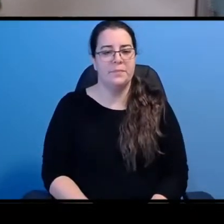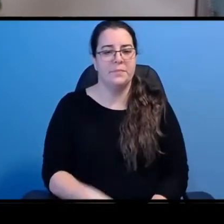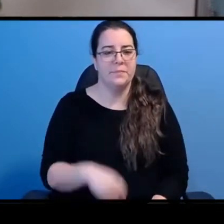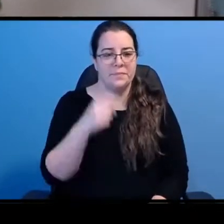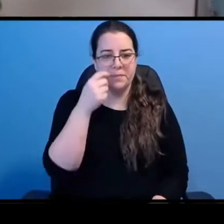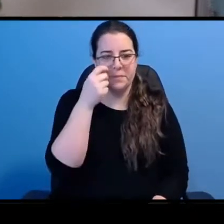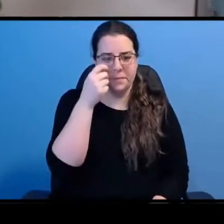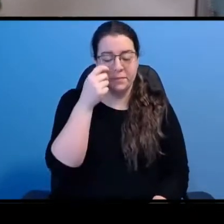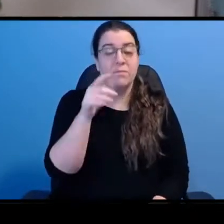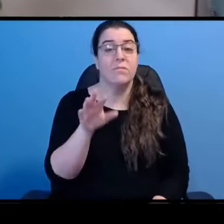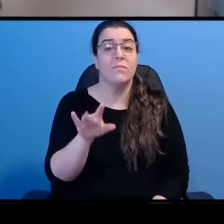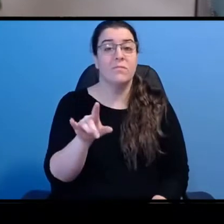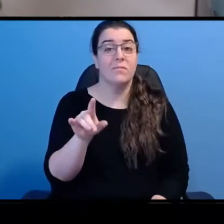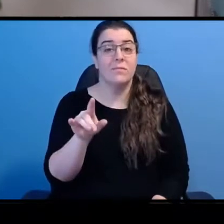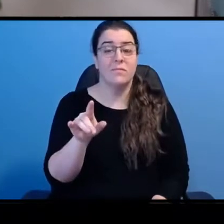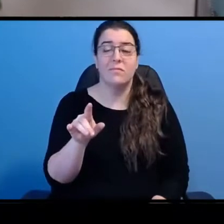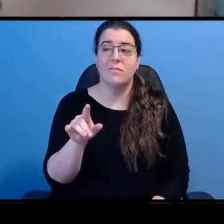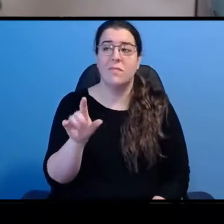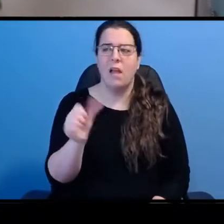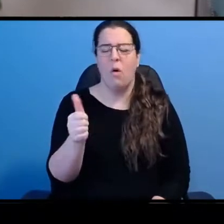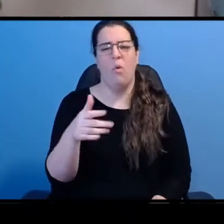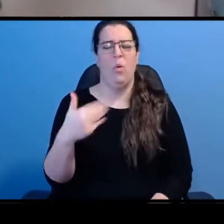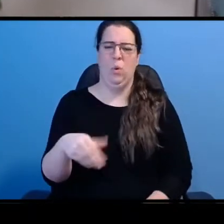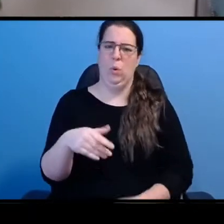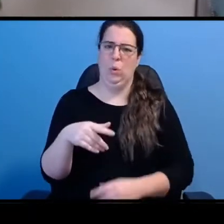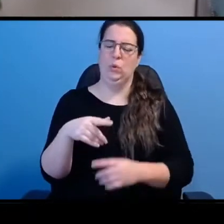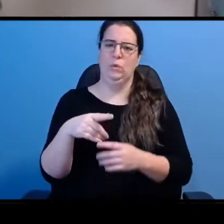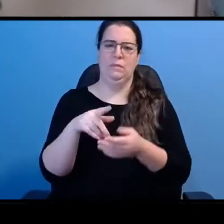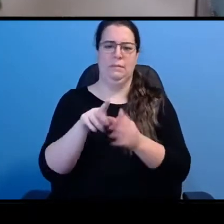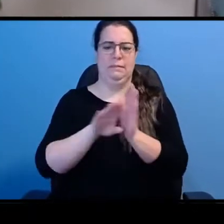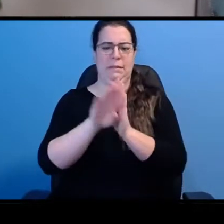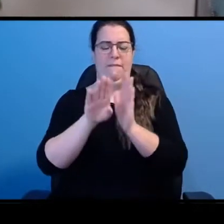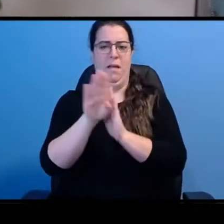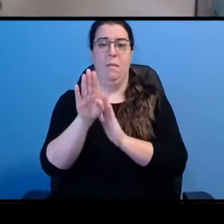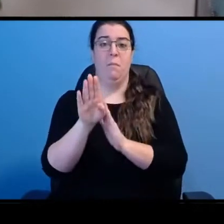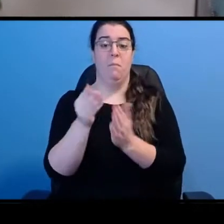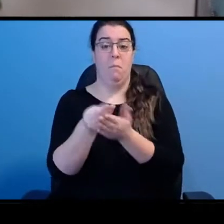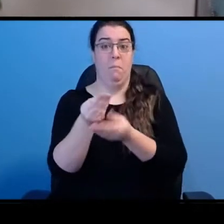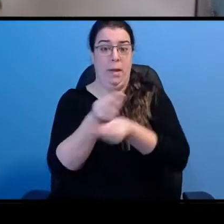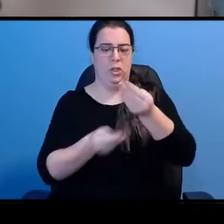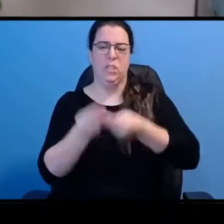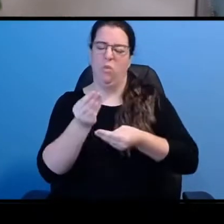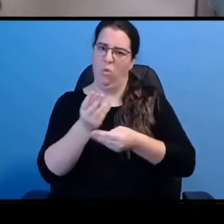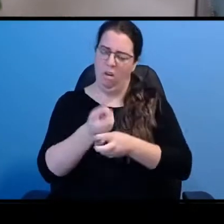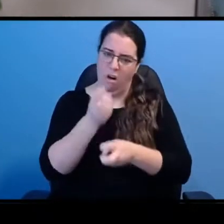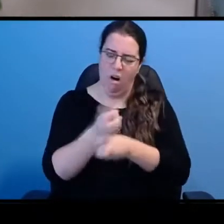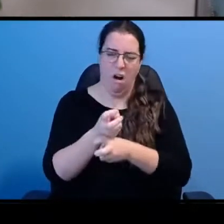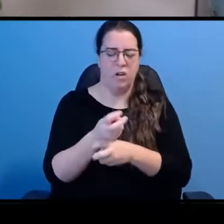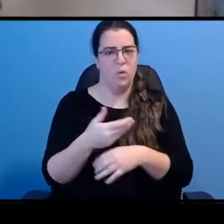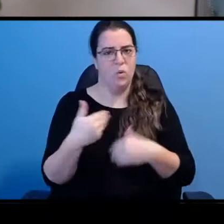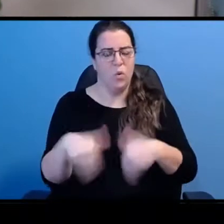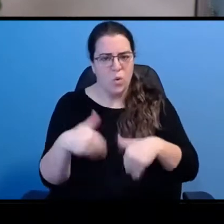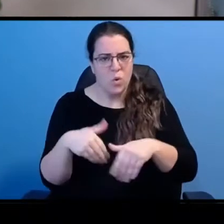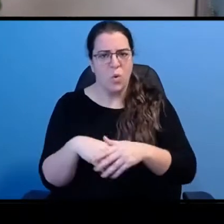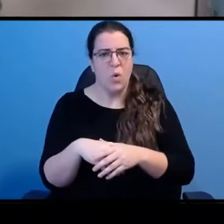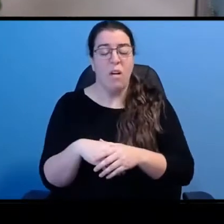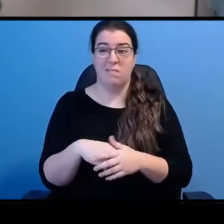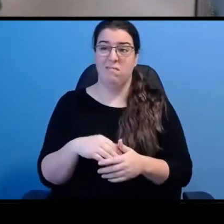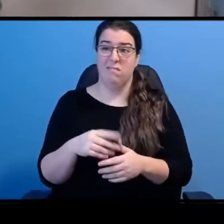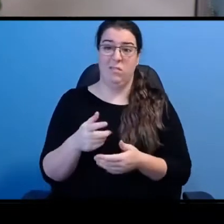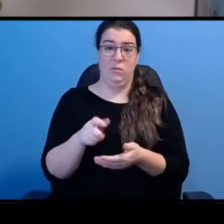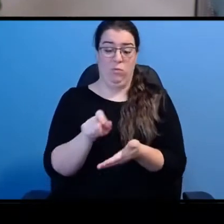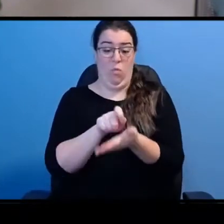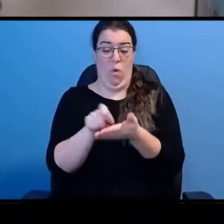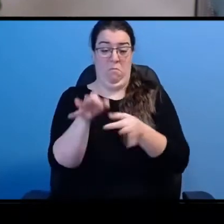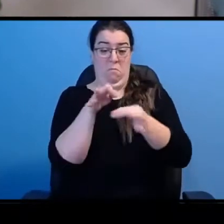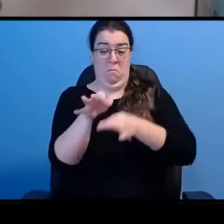creating budgets are hard too. We're going to talk a little bit about budgets later on. And writing about your own work, I think, is